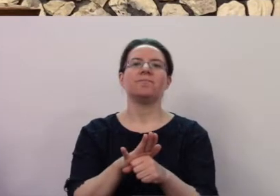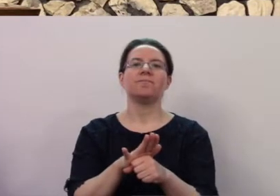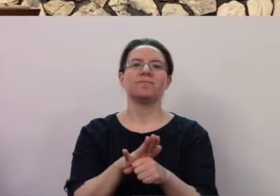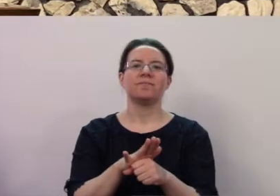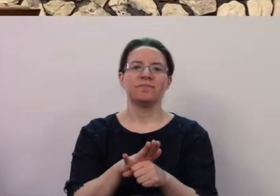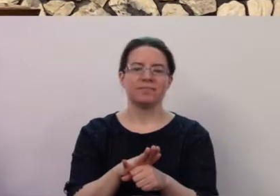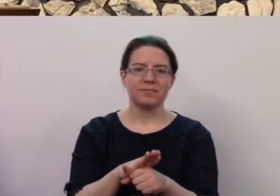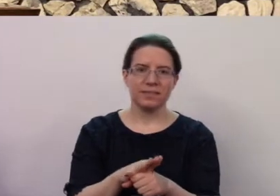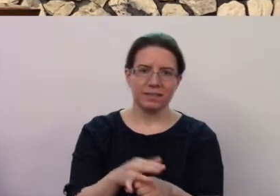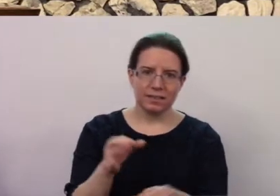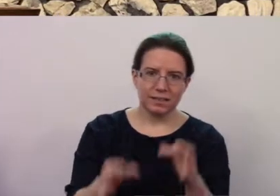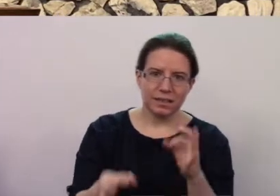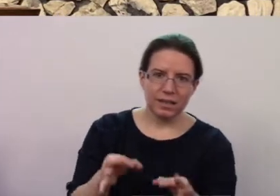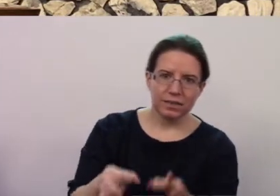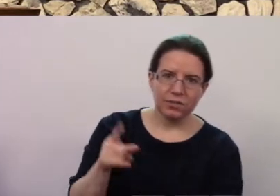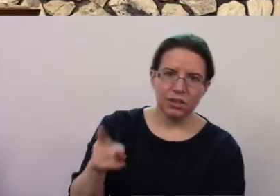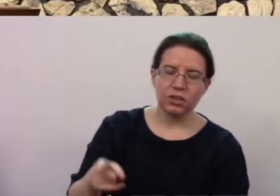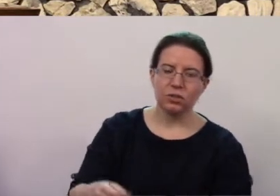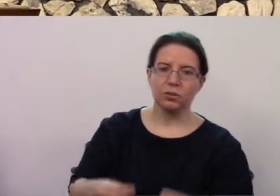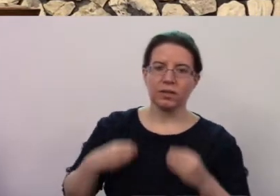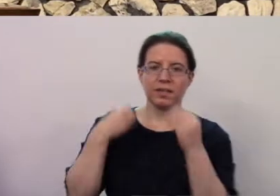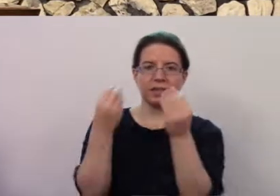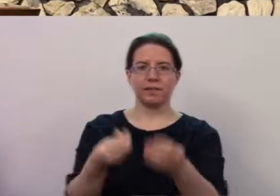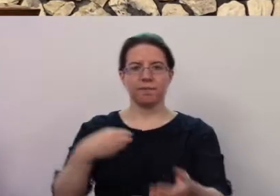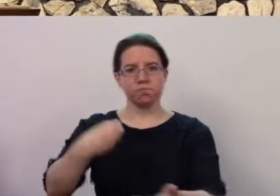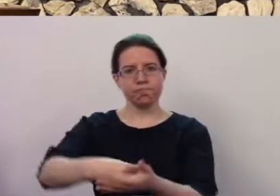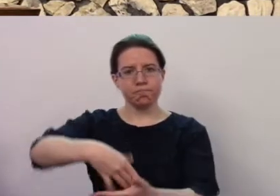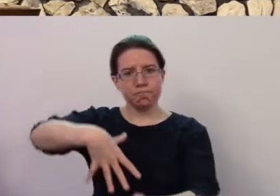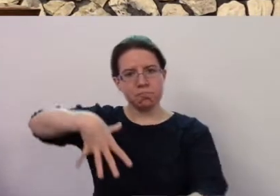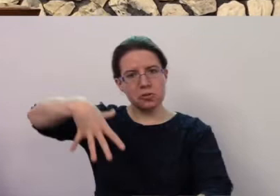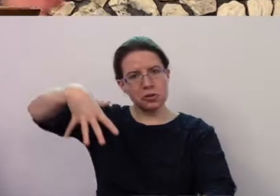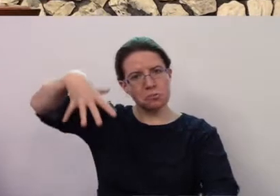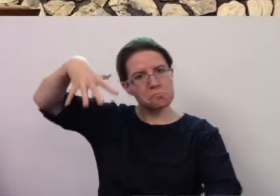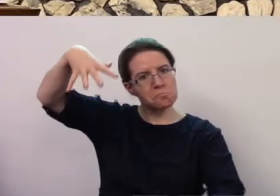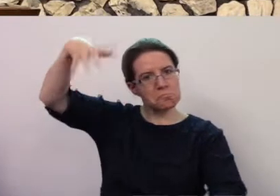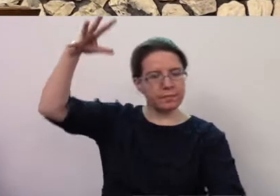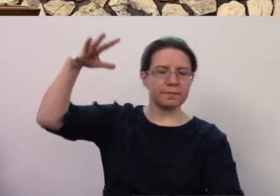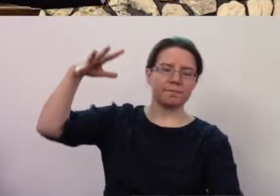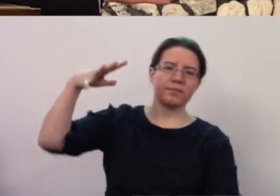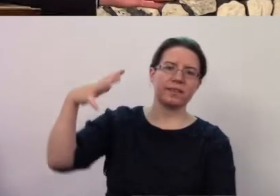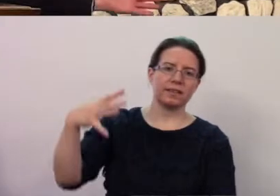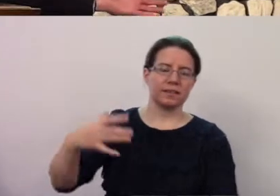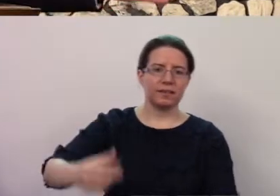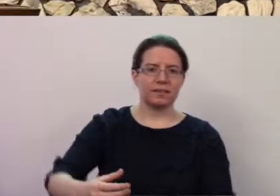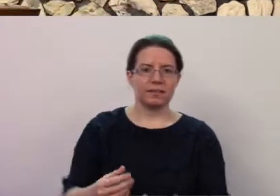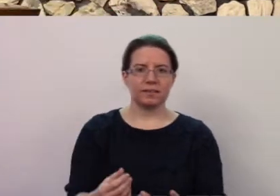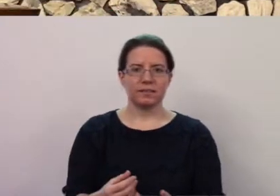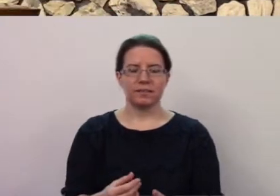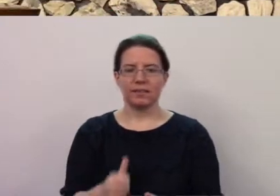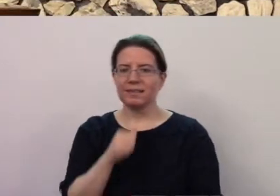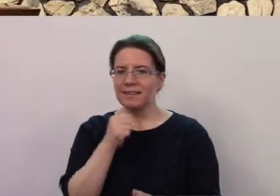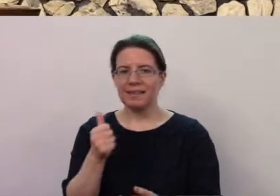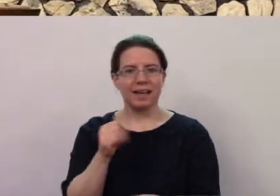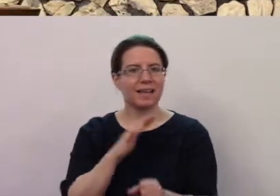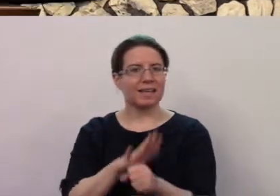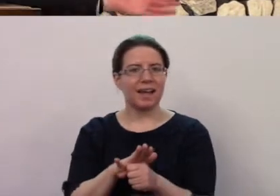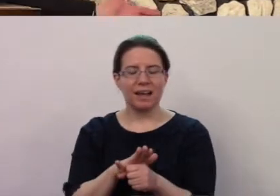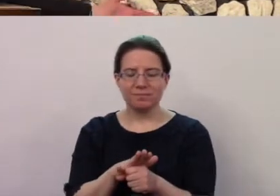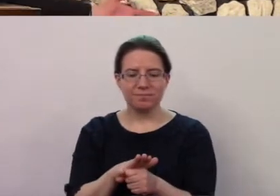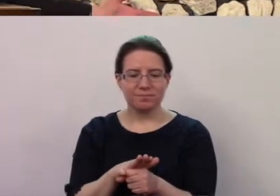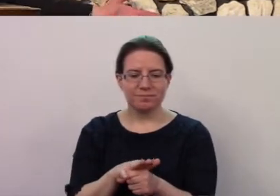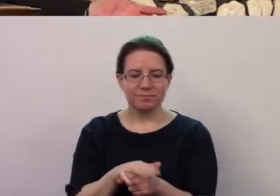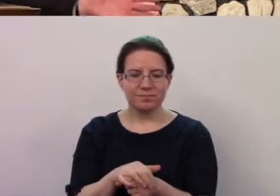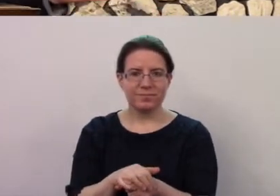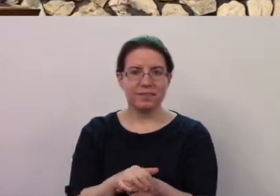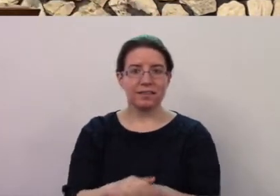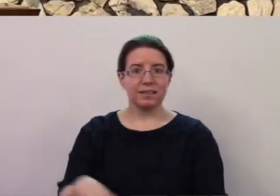insufficient. It doesn't matter. So-and-so, if you give $100 million to the WHO, or you give all billions of